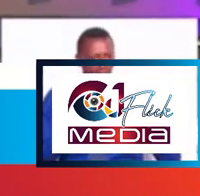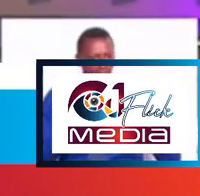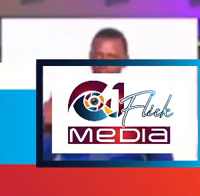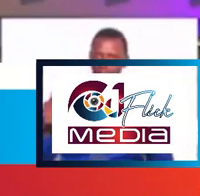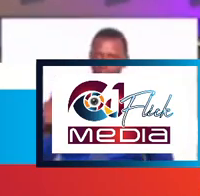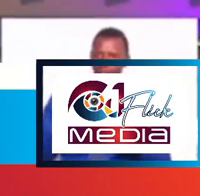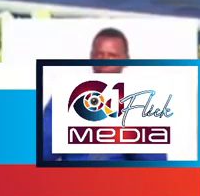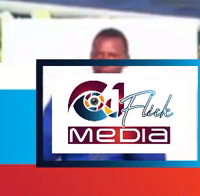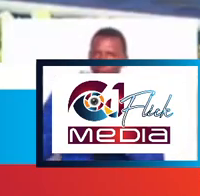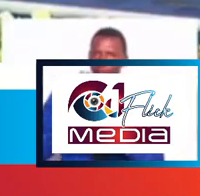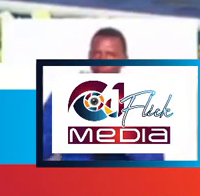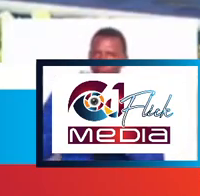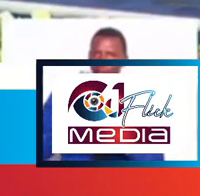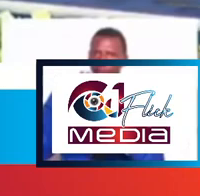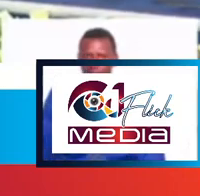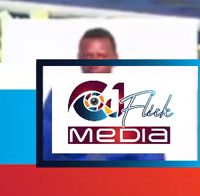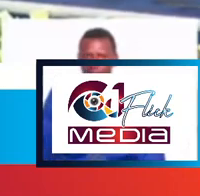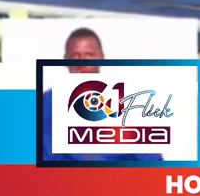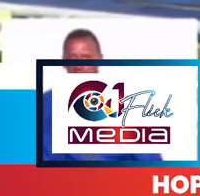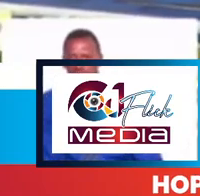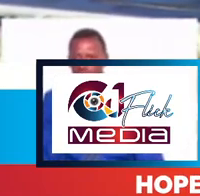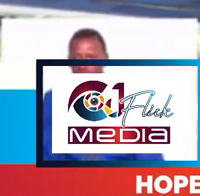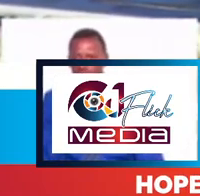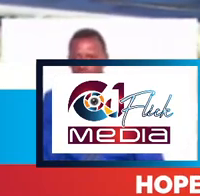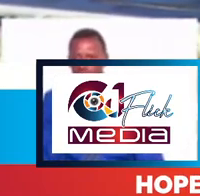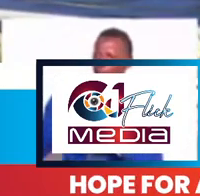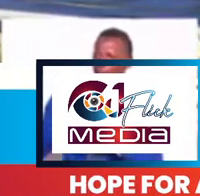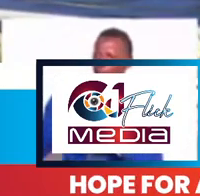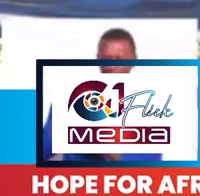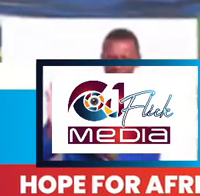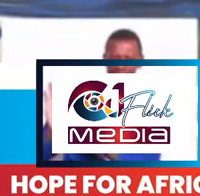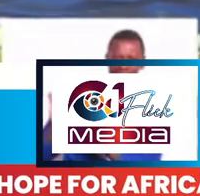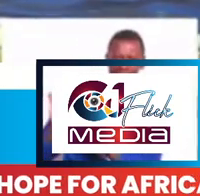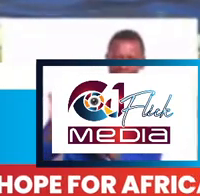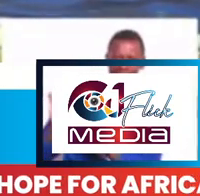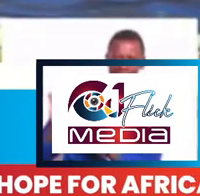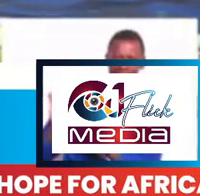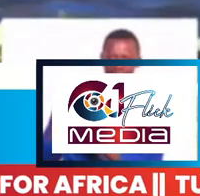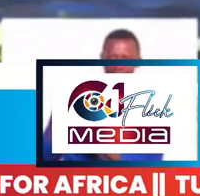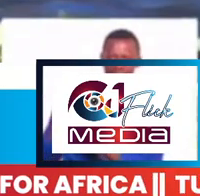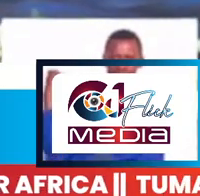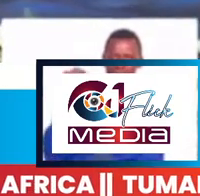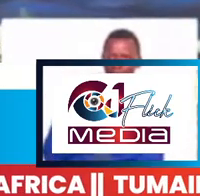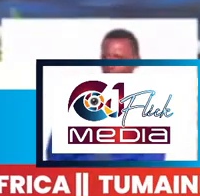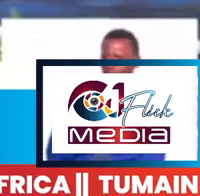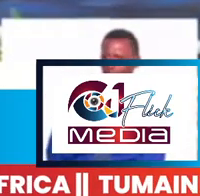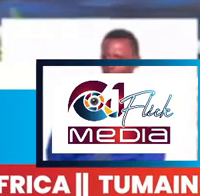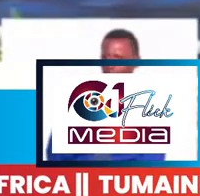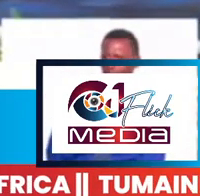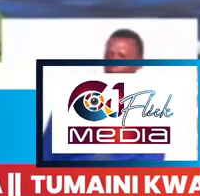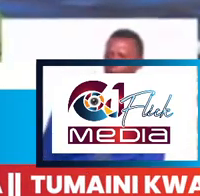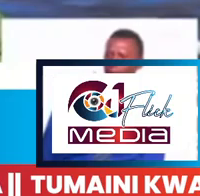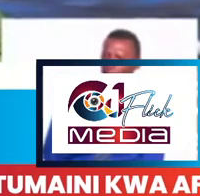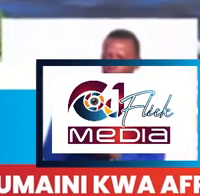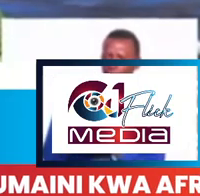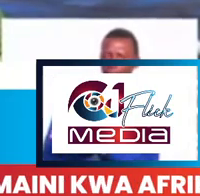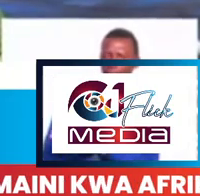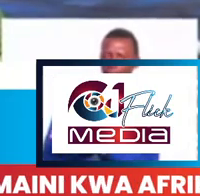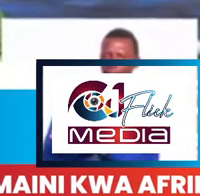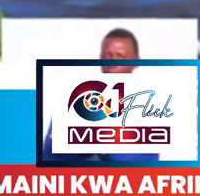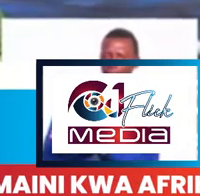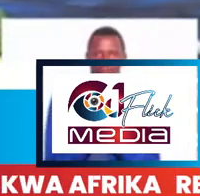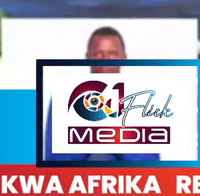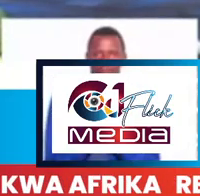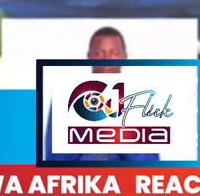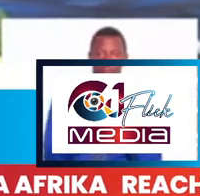are shouting, is the one to tell them, stay away, your father is praying. But if you have